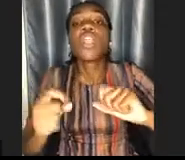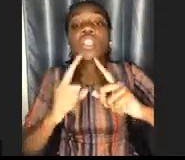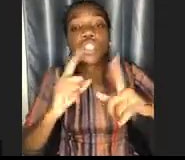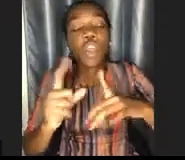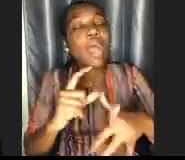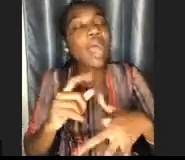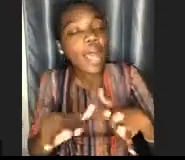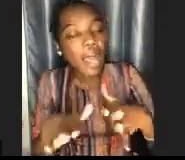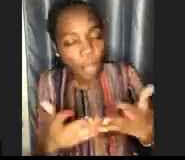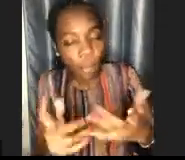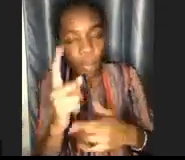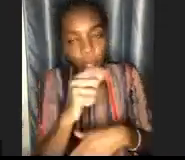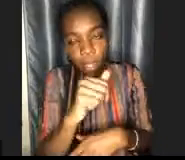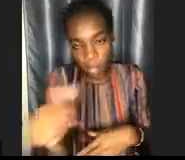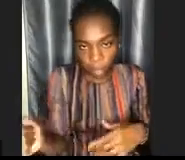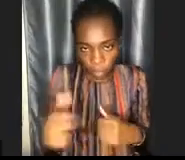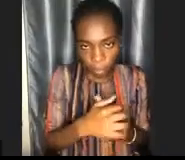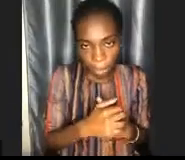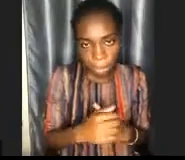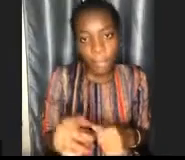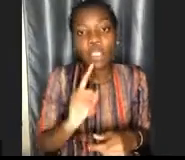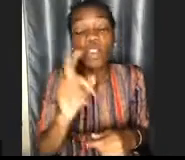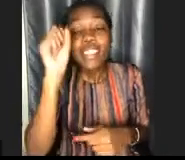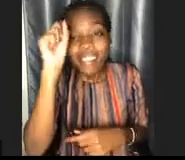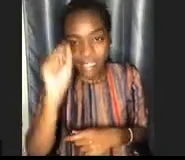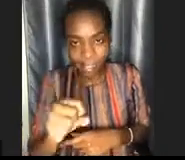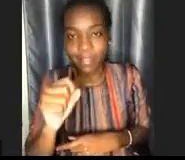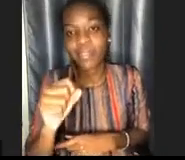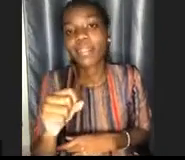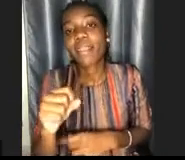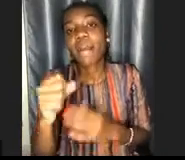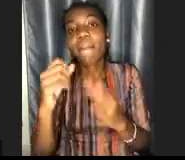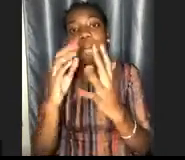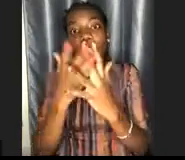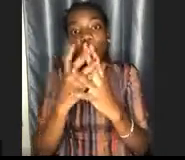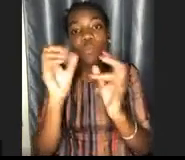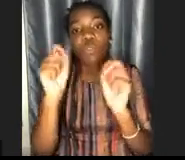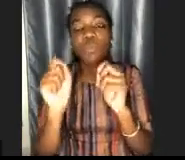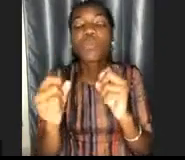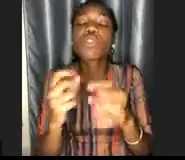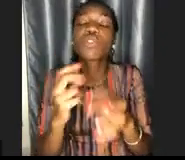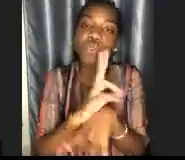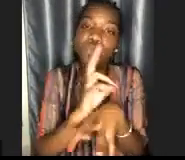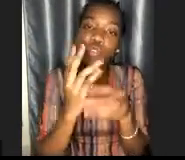yes, mediation can be used to resolve family disputes, including divorce.